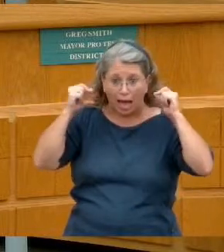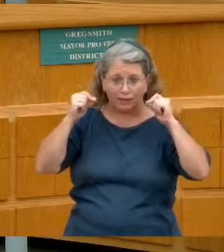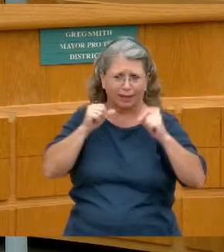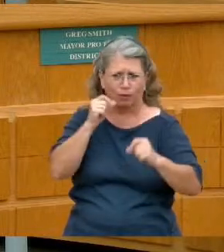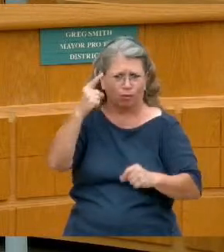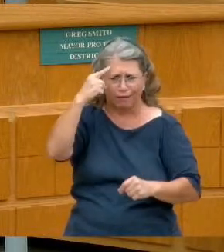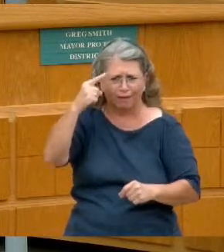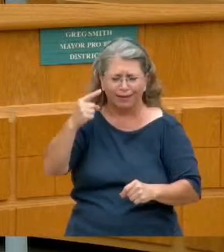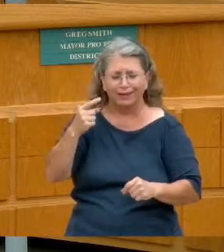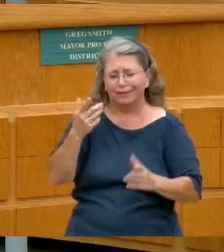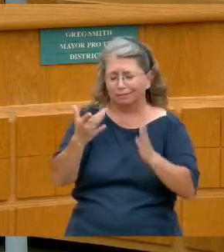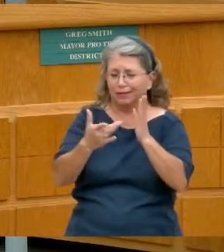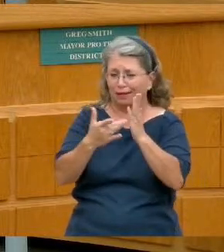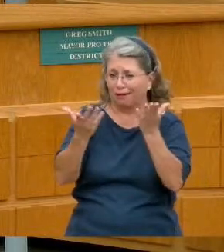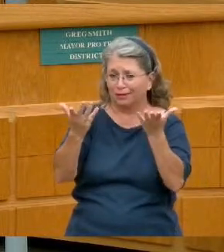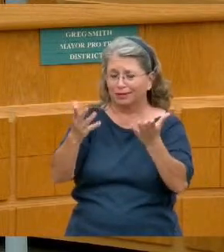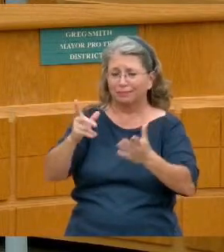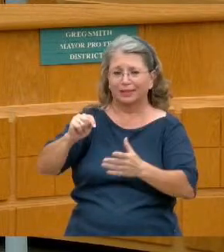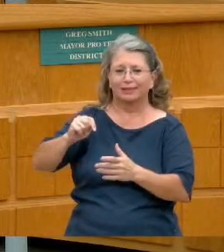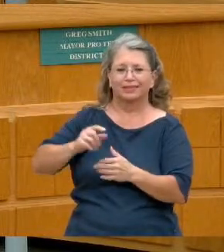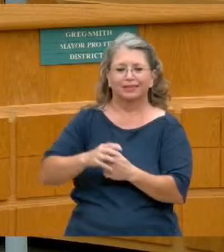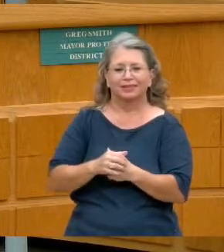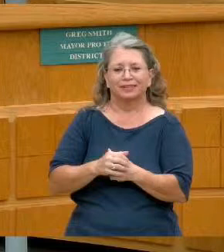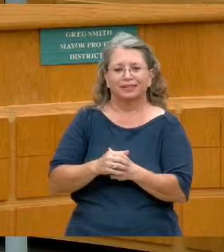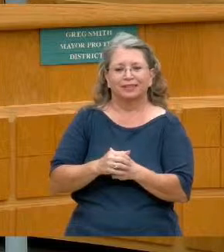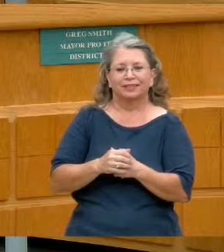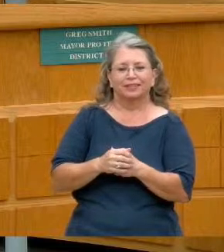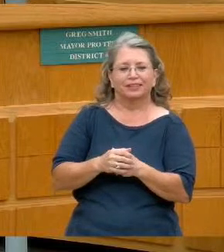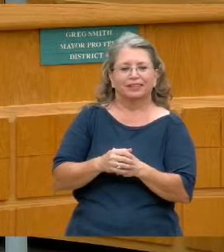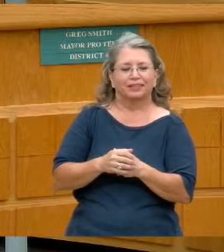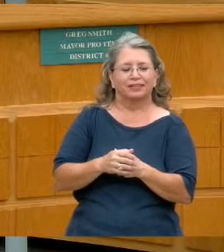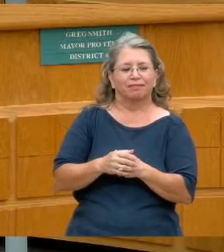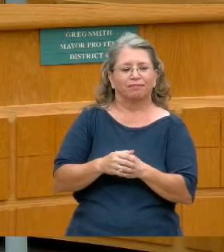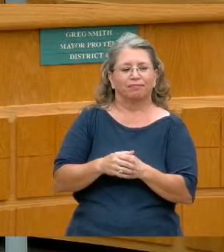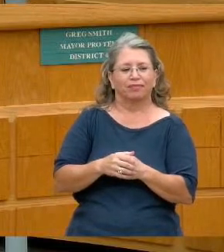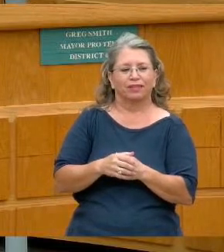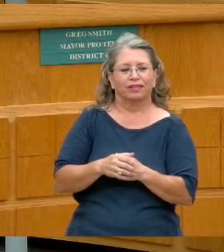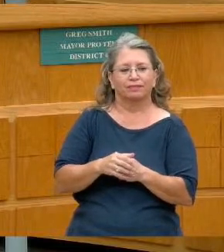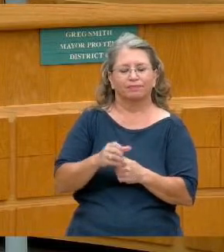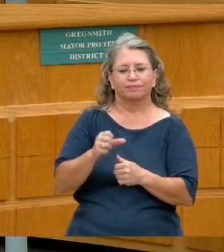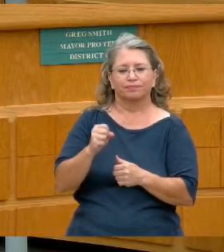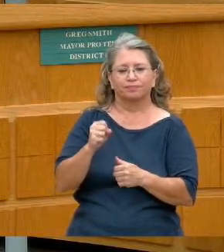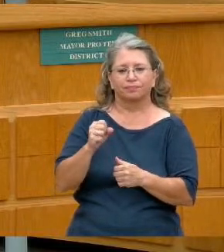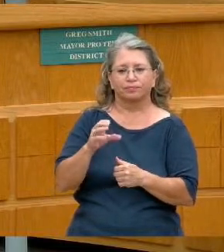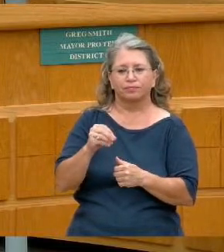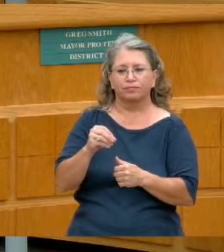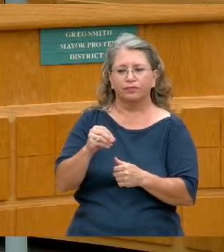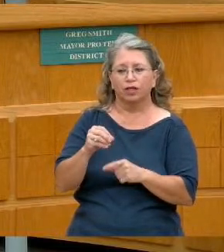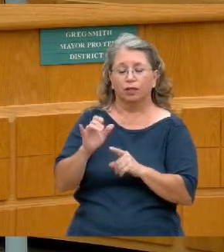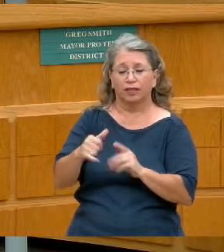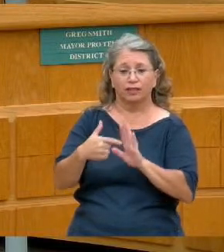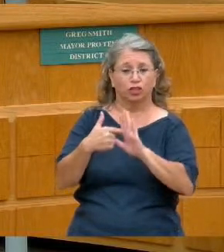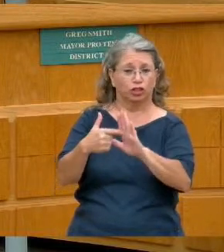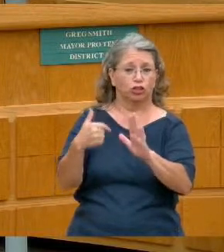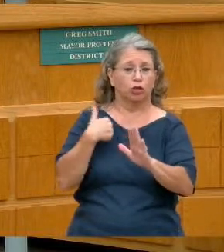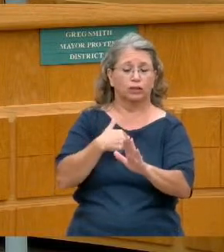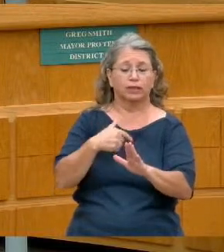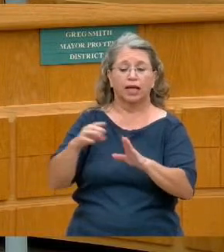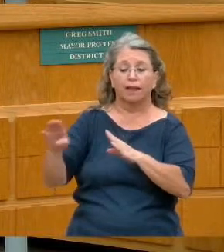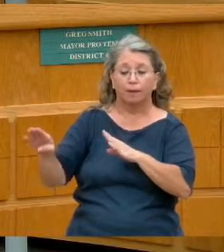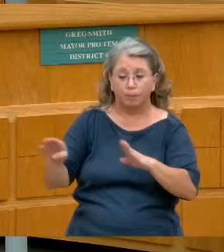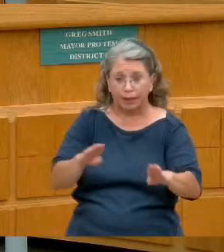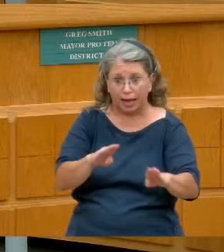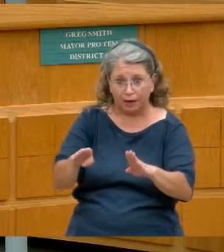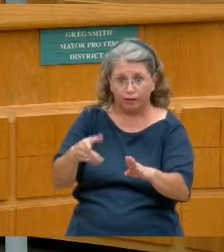is advancing pretty rapidly. And so that's where this gets you to where the behavior is risky, but if you're doing something